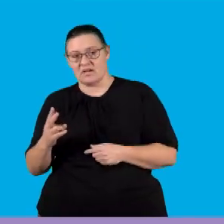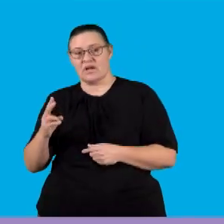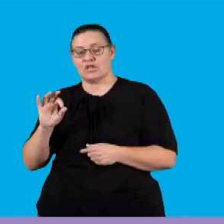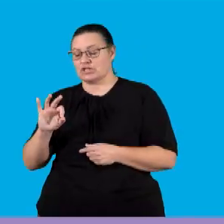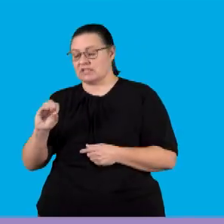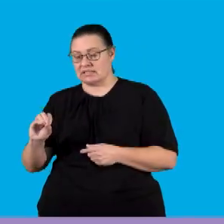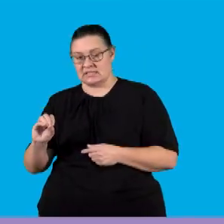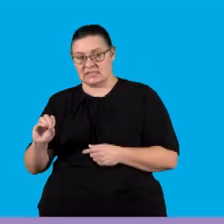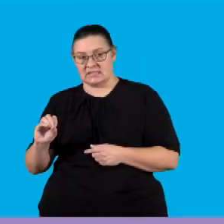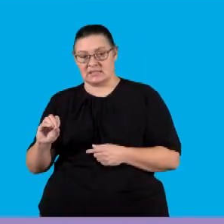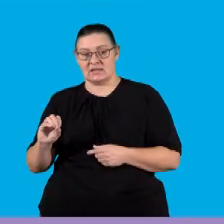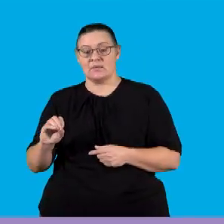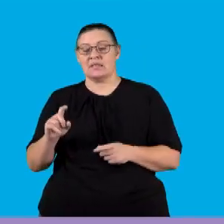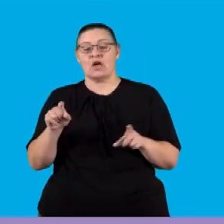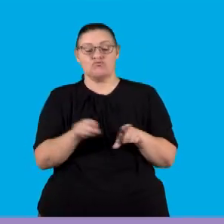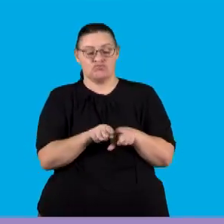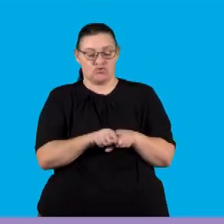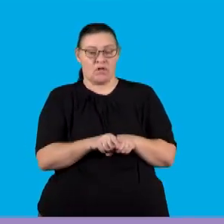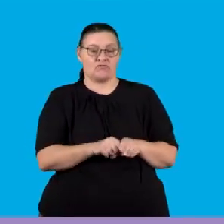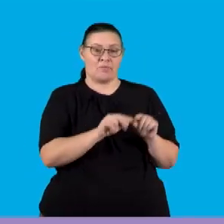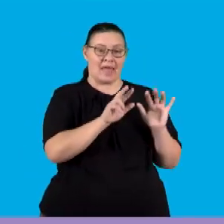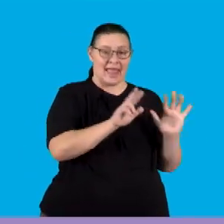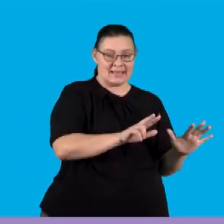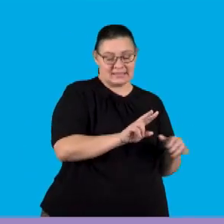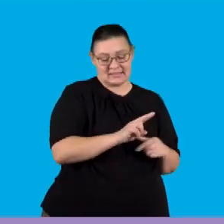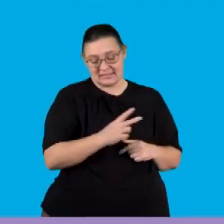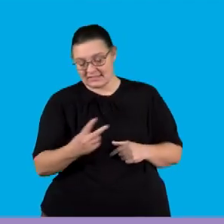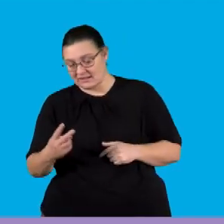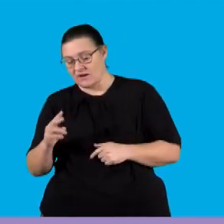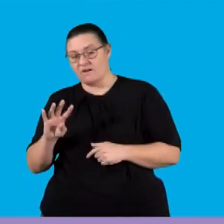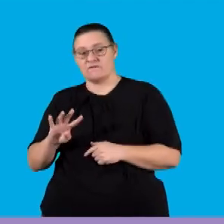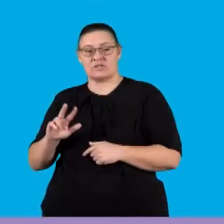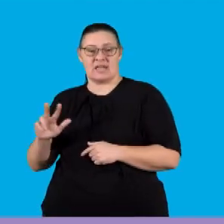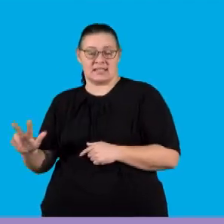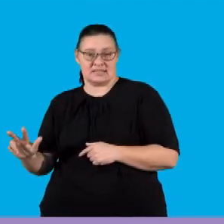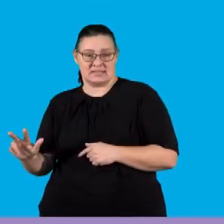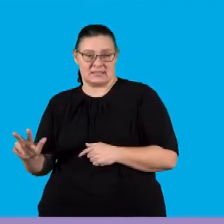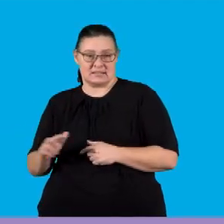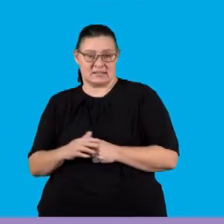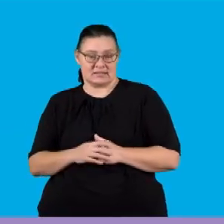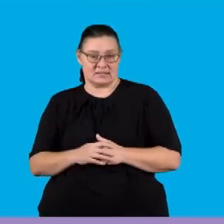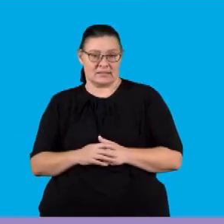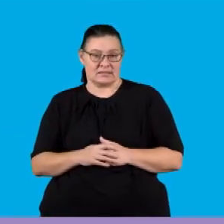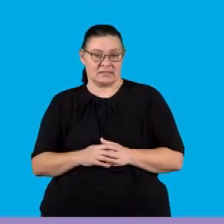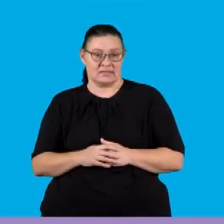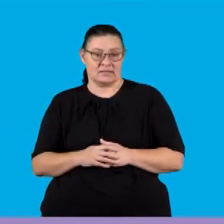to 30? But again, the same rule needs to apply with moving from the input of